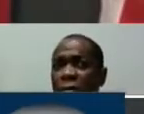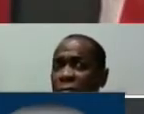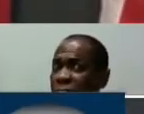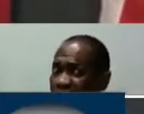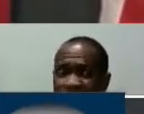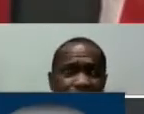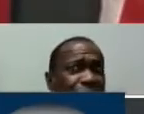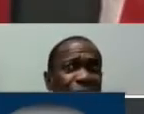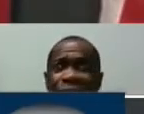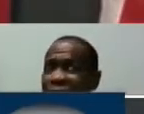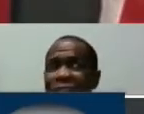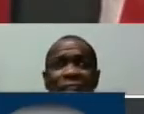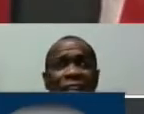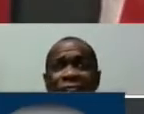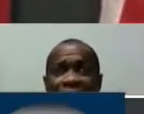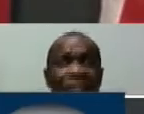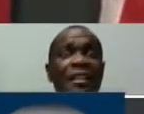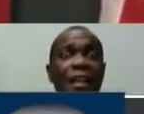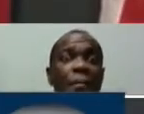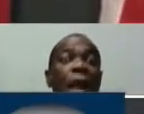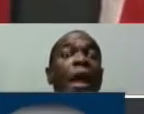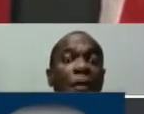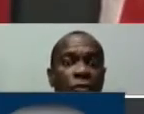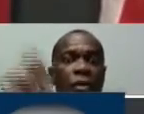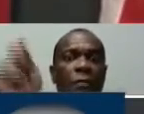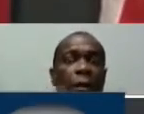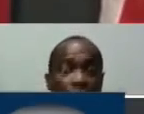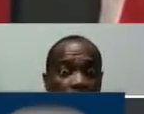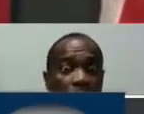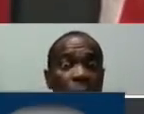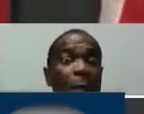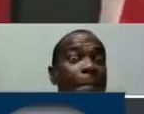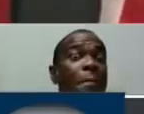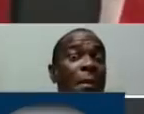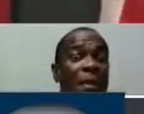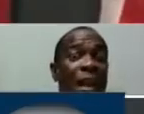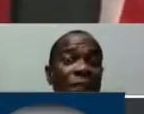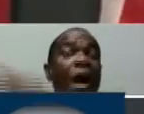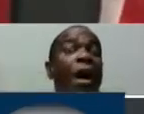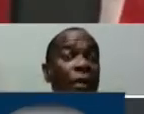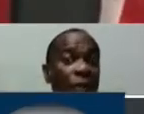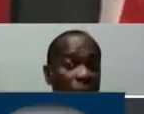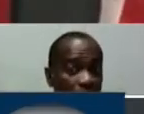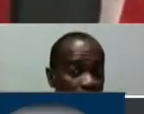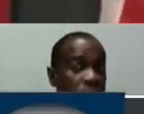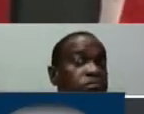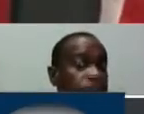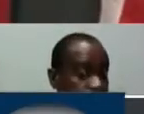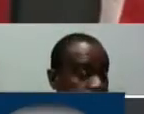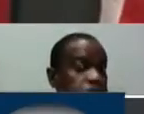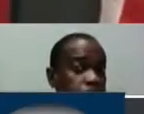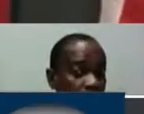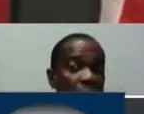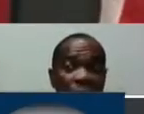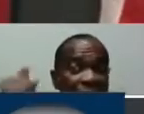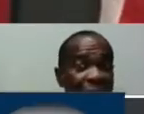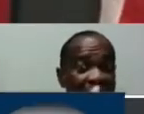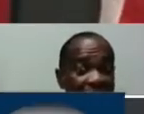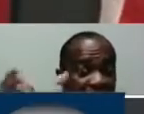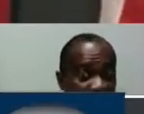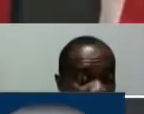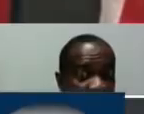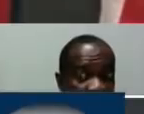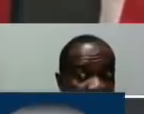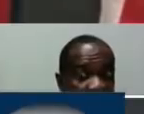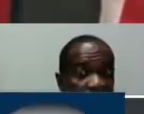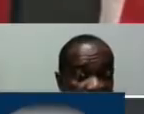slipped through. And there might be others that have slipped through, because the last person who is mentioned there, had that